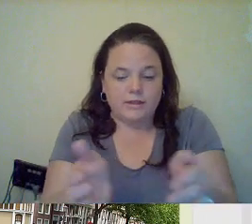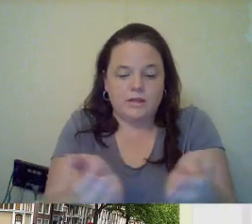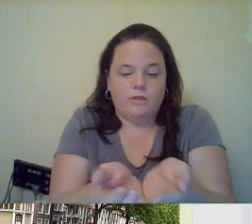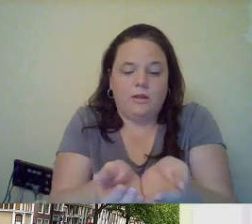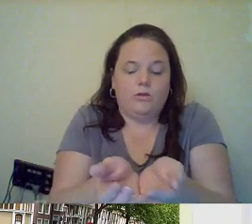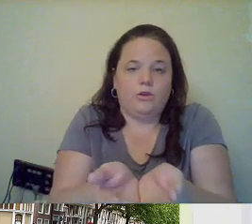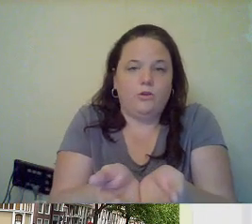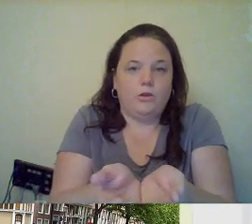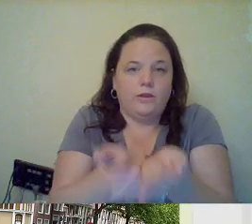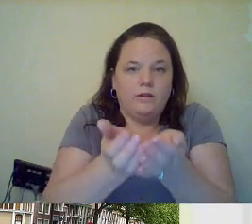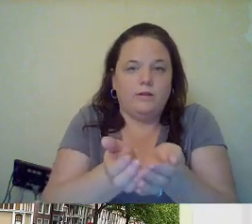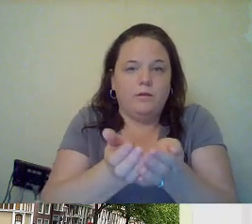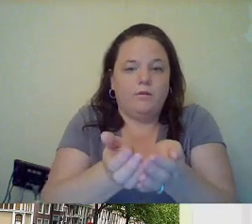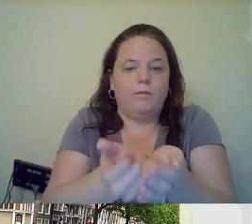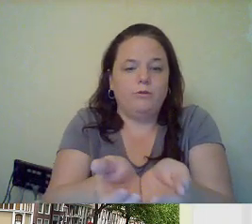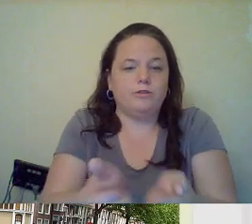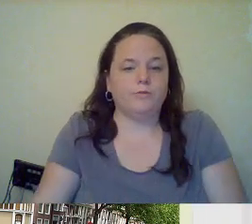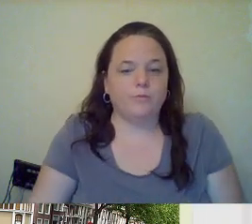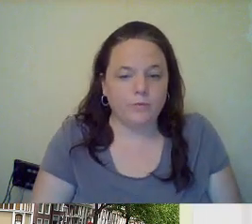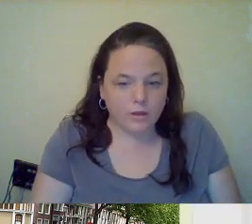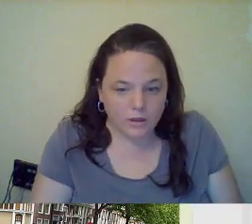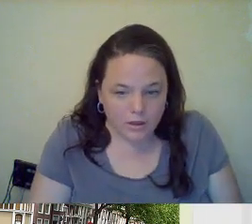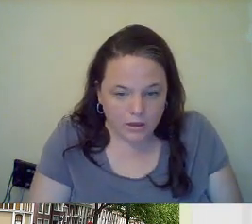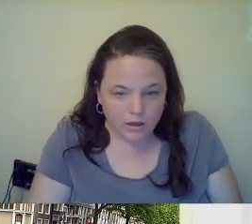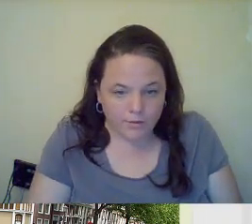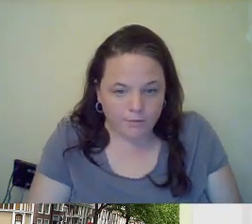Put your hands together, make a little canoe looking thing, a boat.